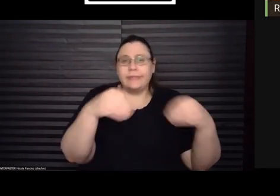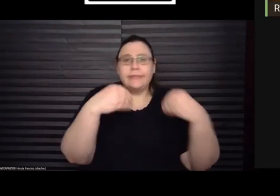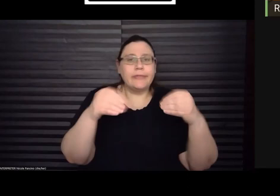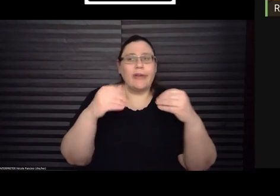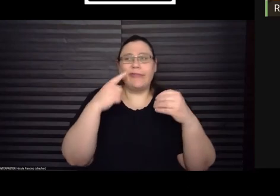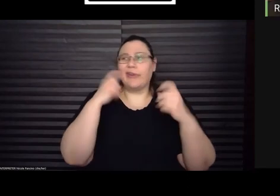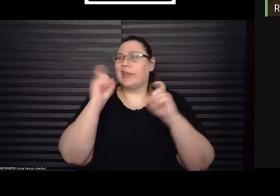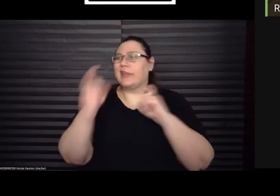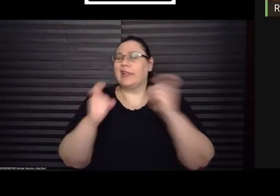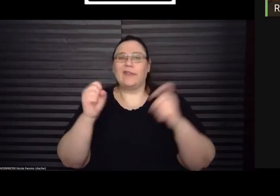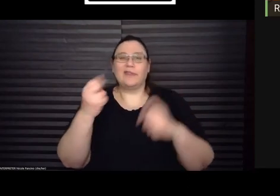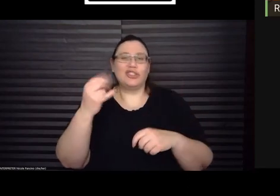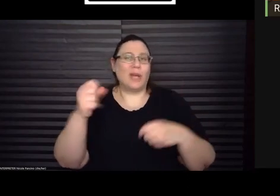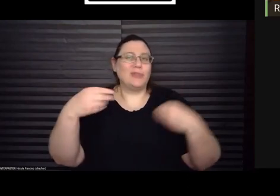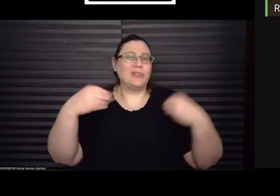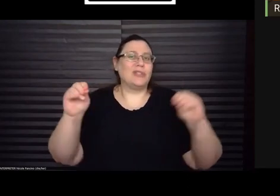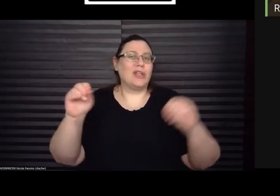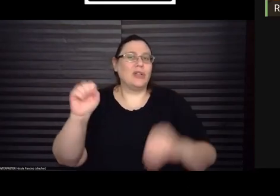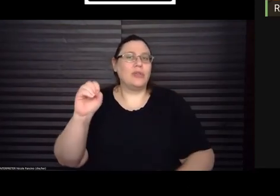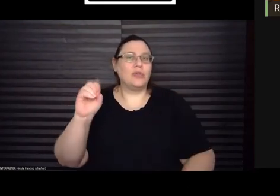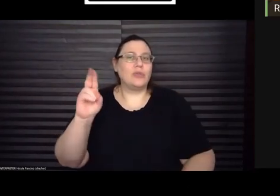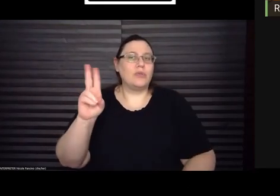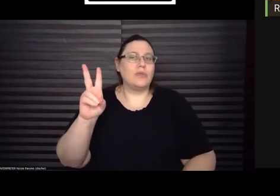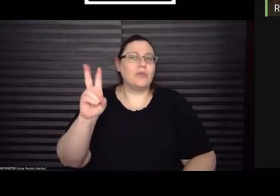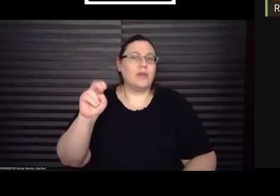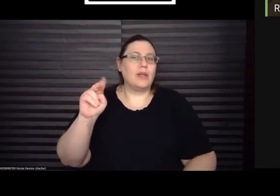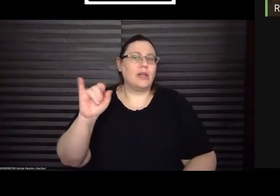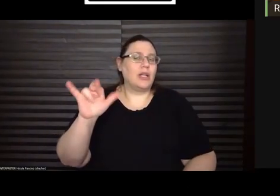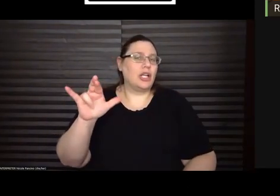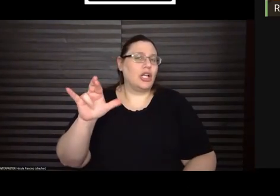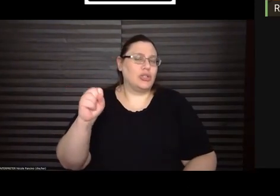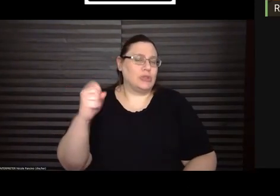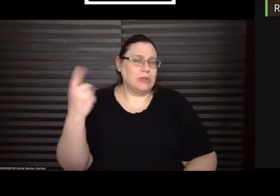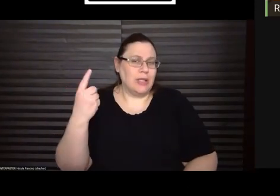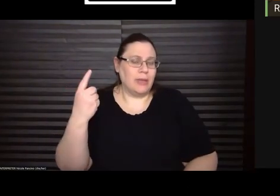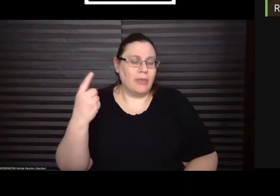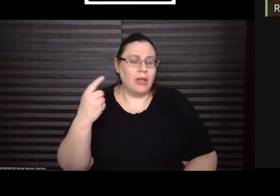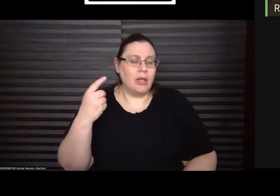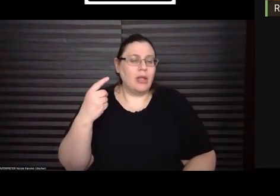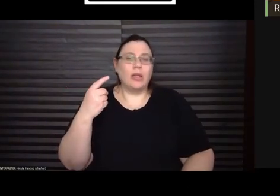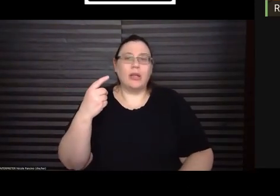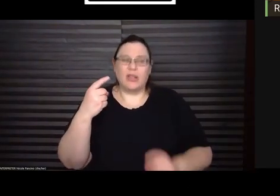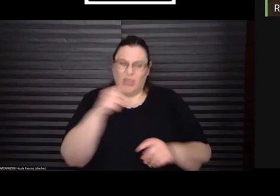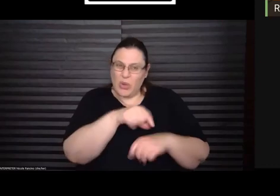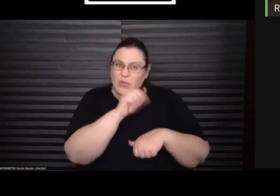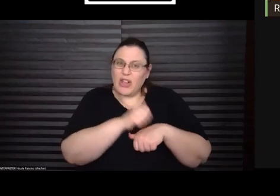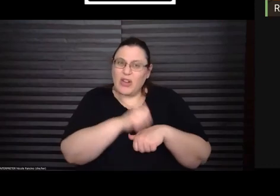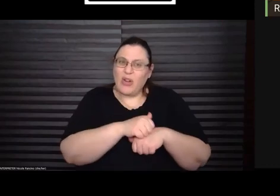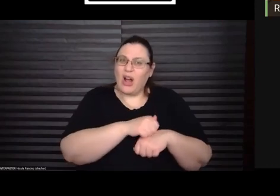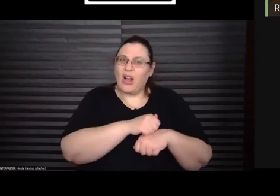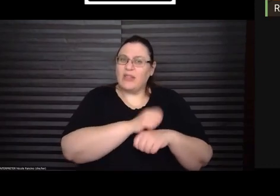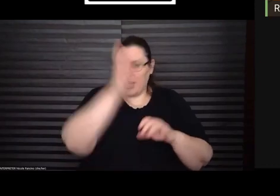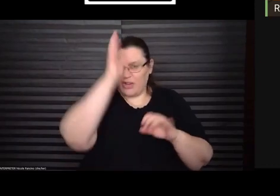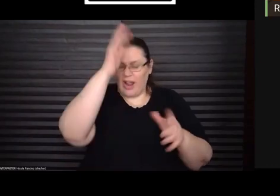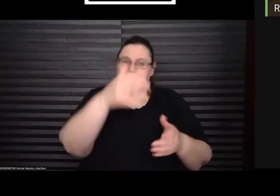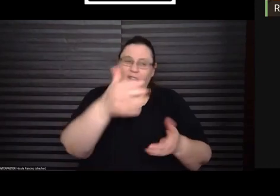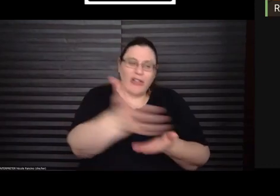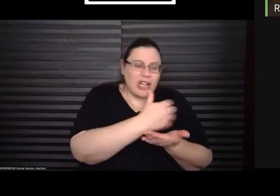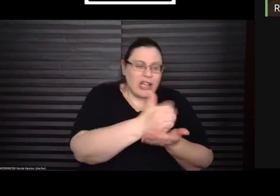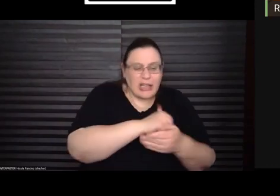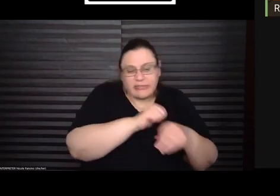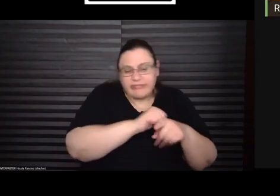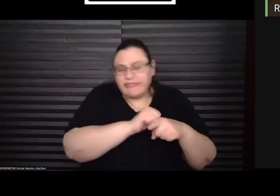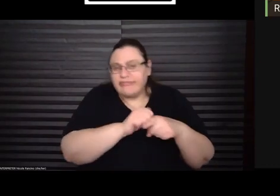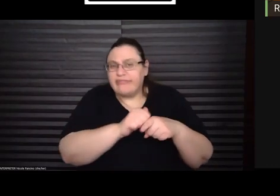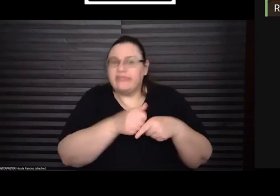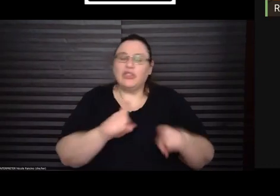for, you know, for gift shops to sell for souvenirs or something like that. And so these were some of the rocks that he had collected and polished during